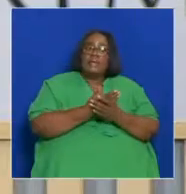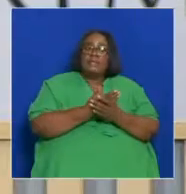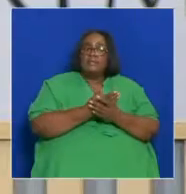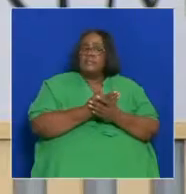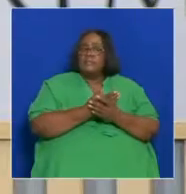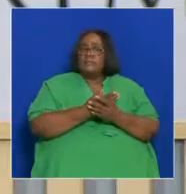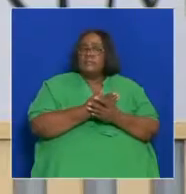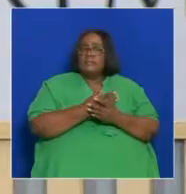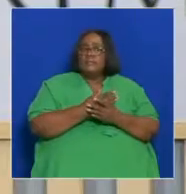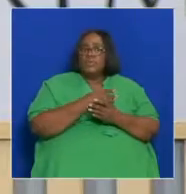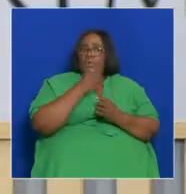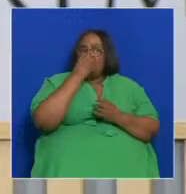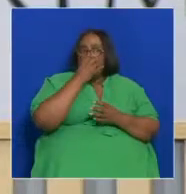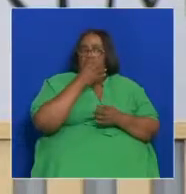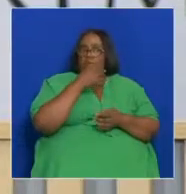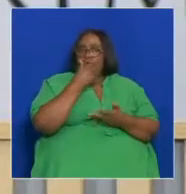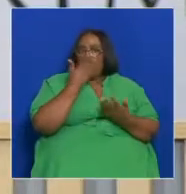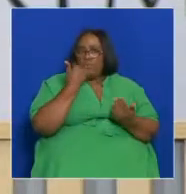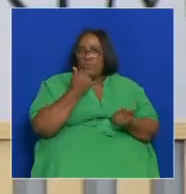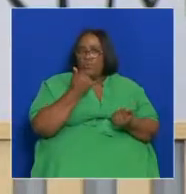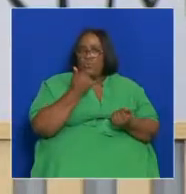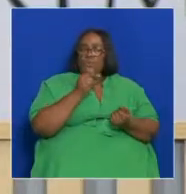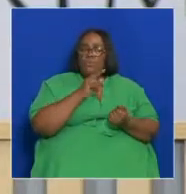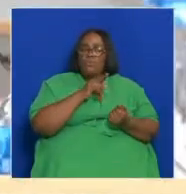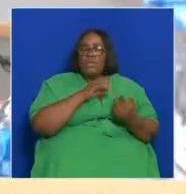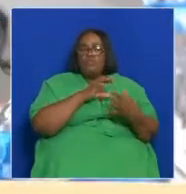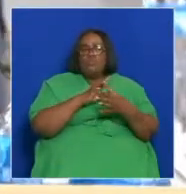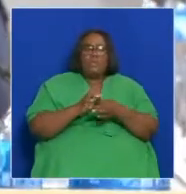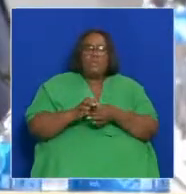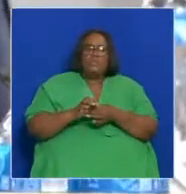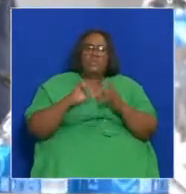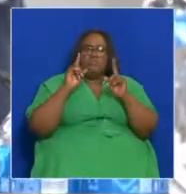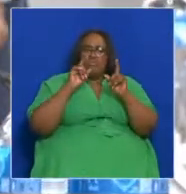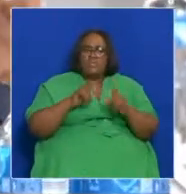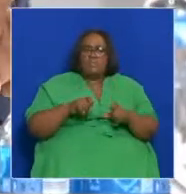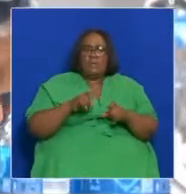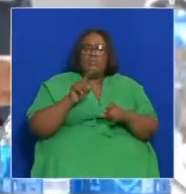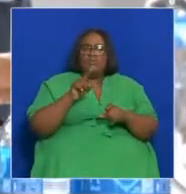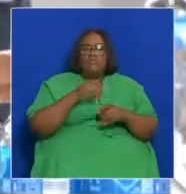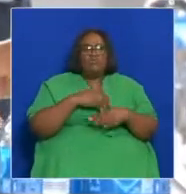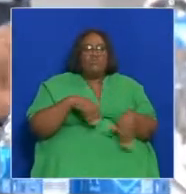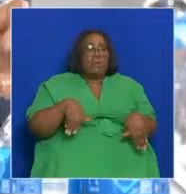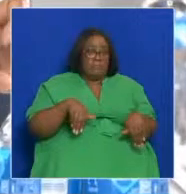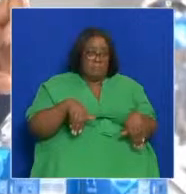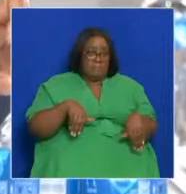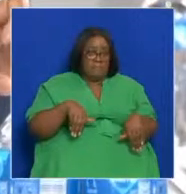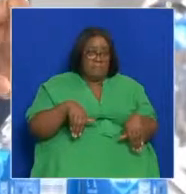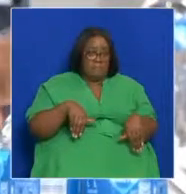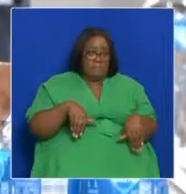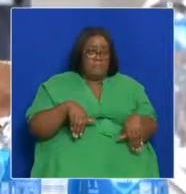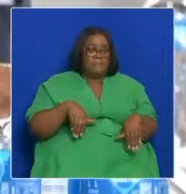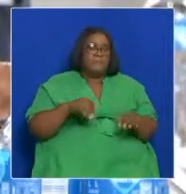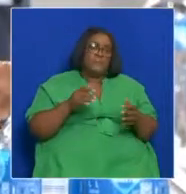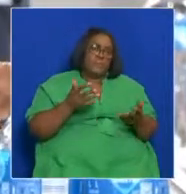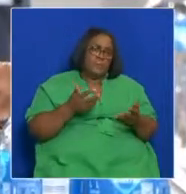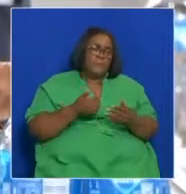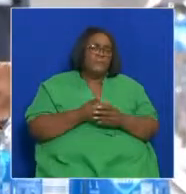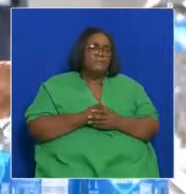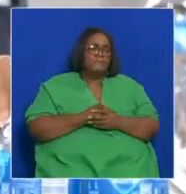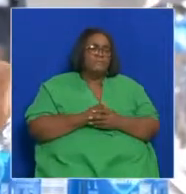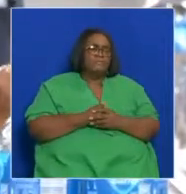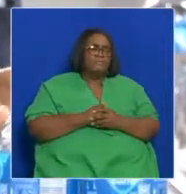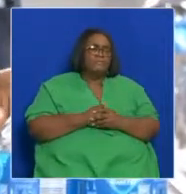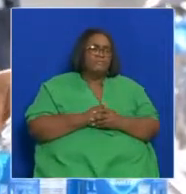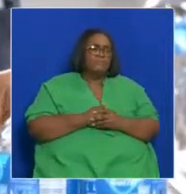this relates to the principle of being neutral. But surely that